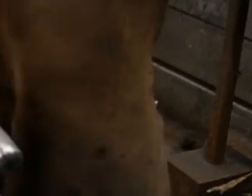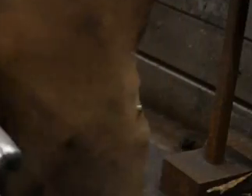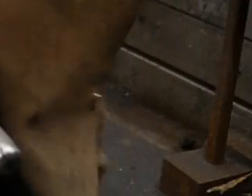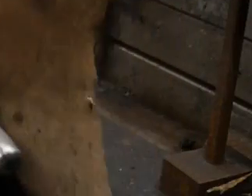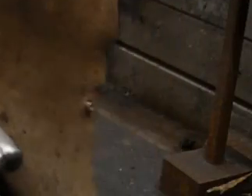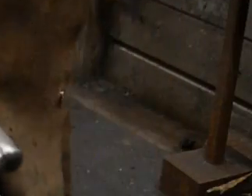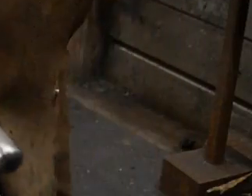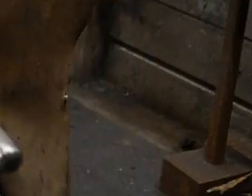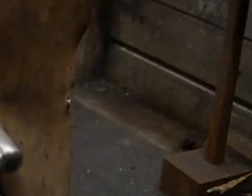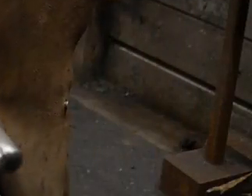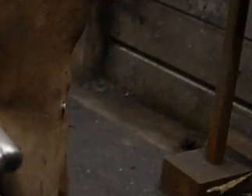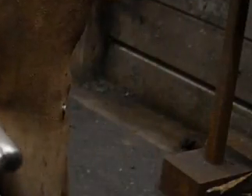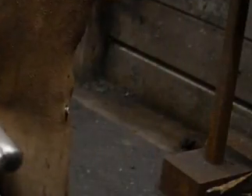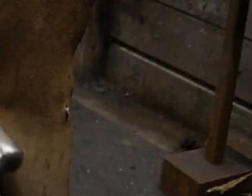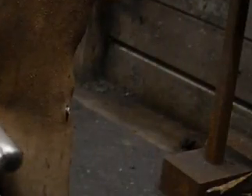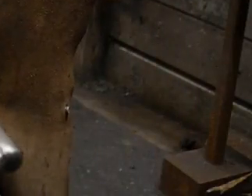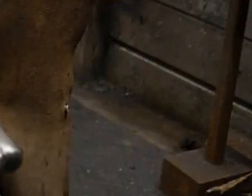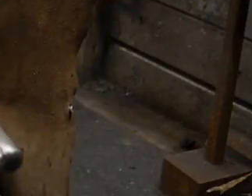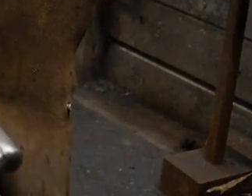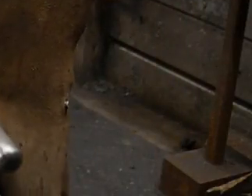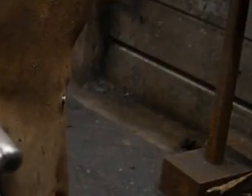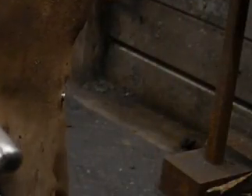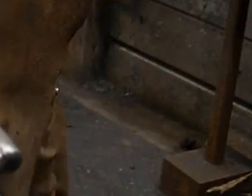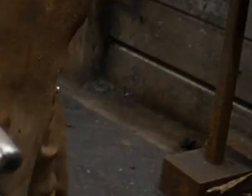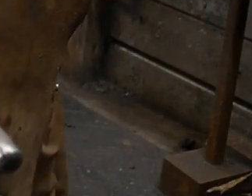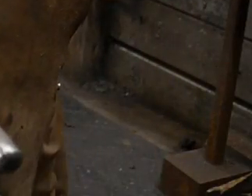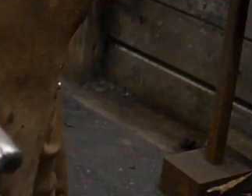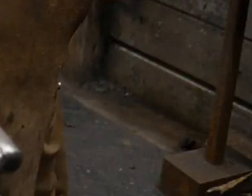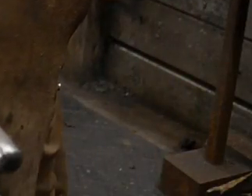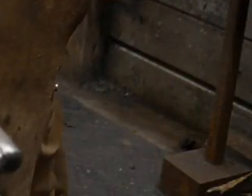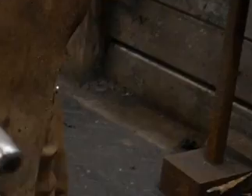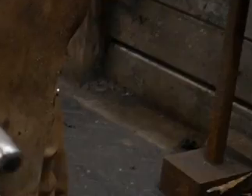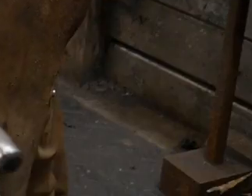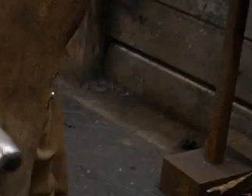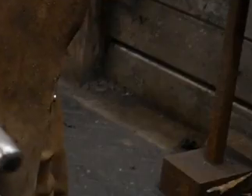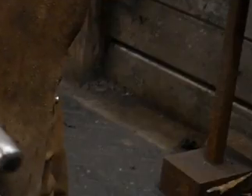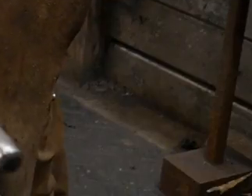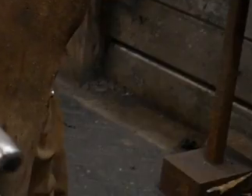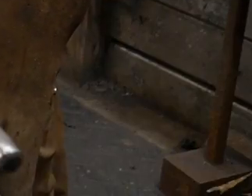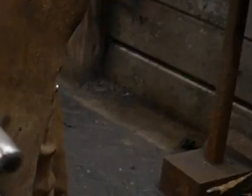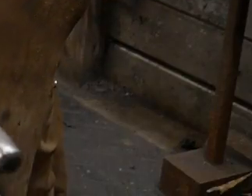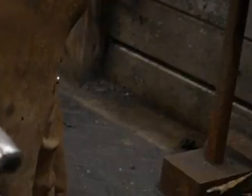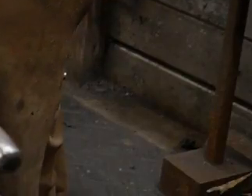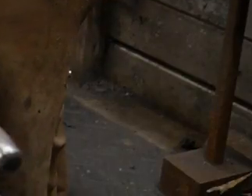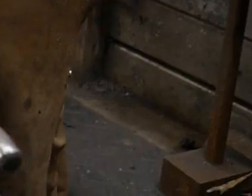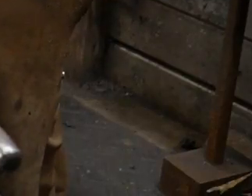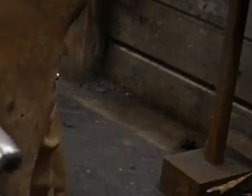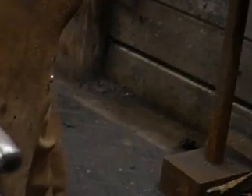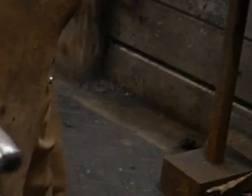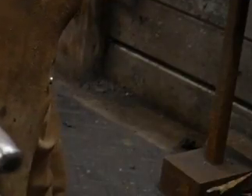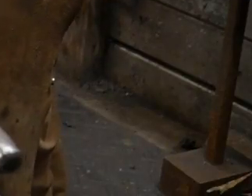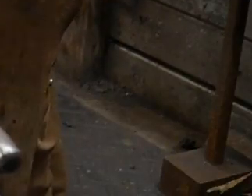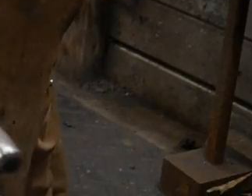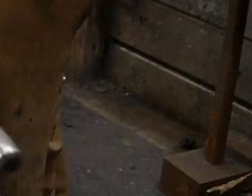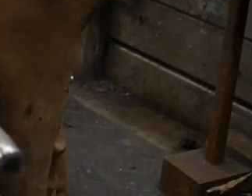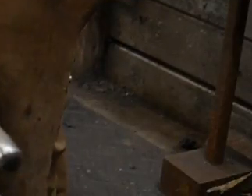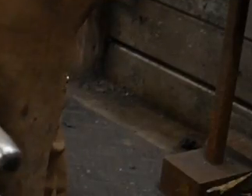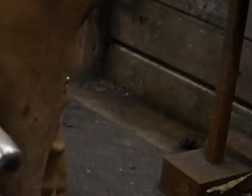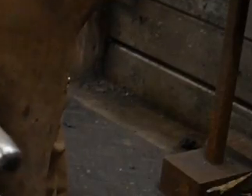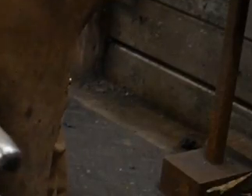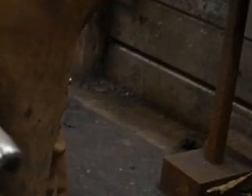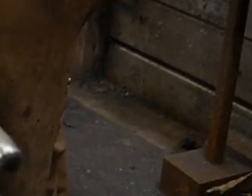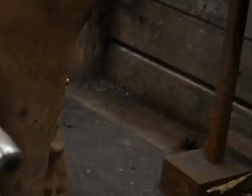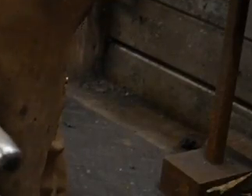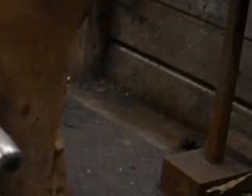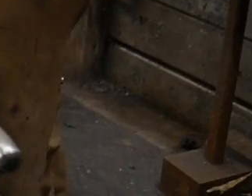the round was used for support. Frank Strock says support rod. Yep, so you're getting it very, very